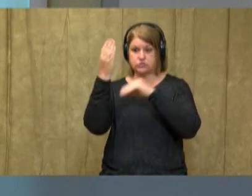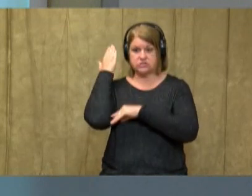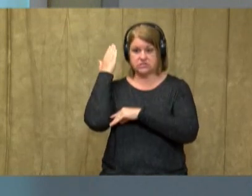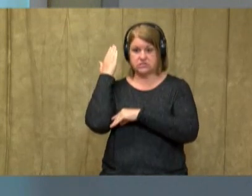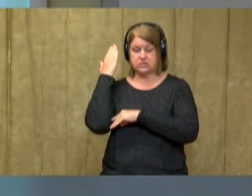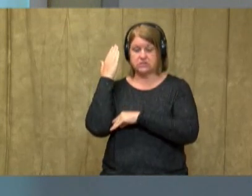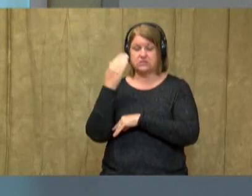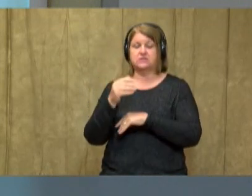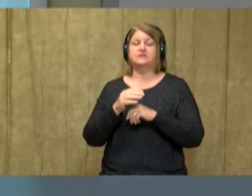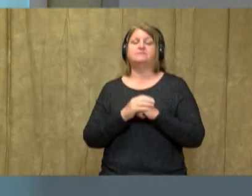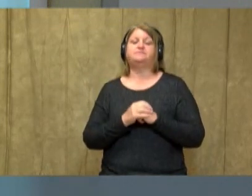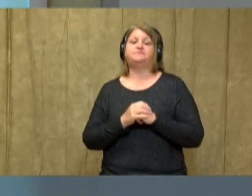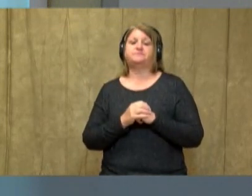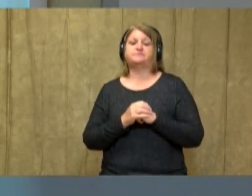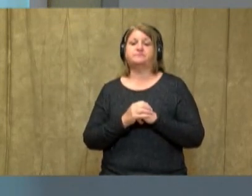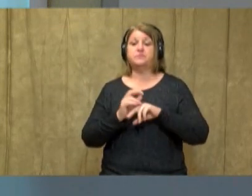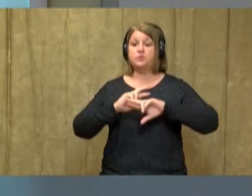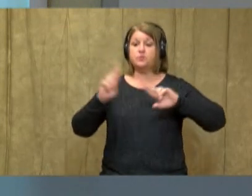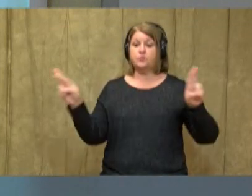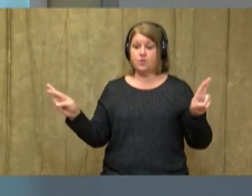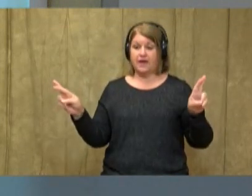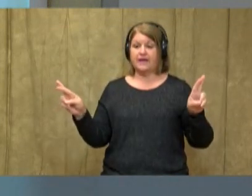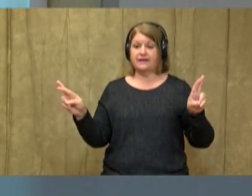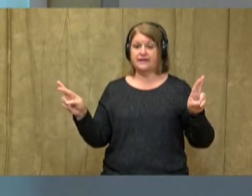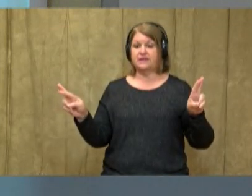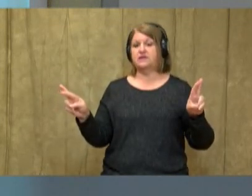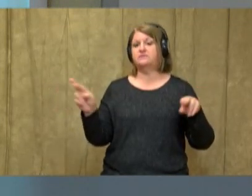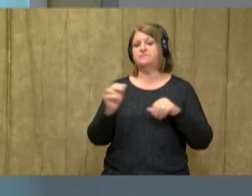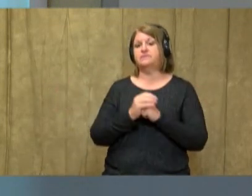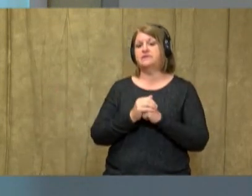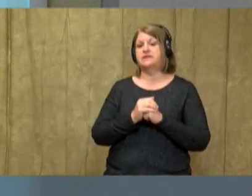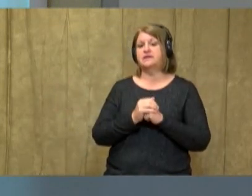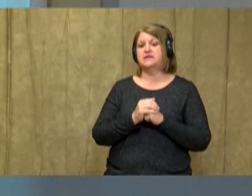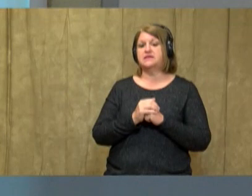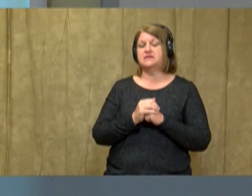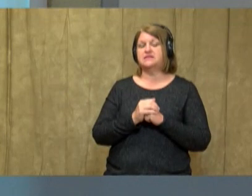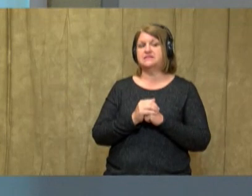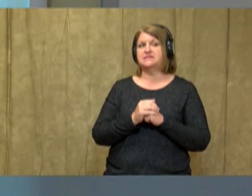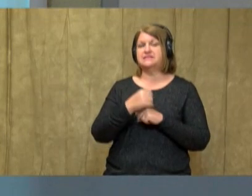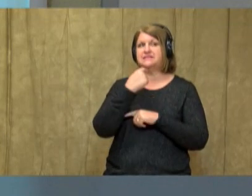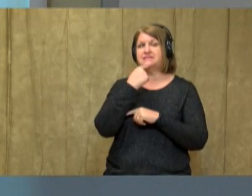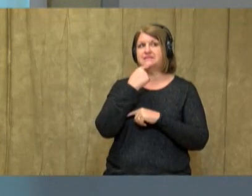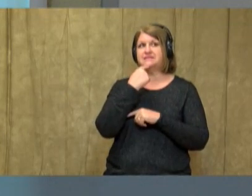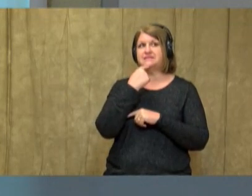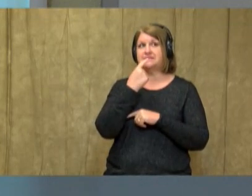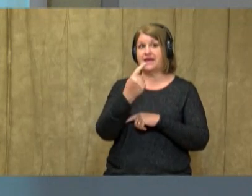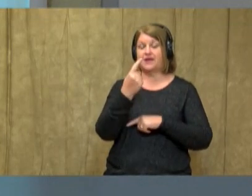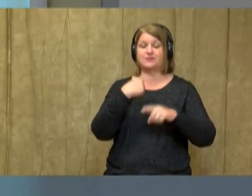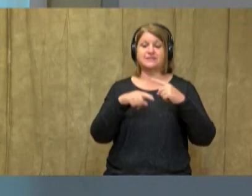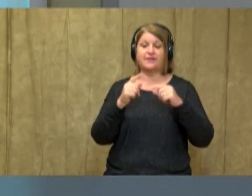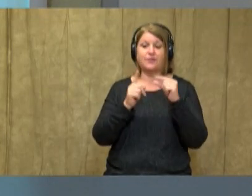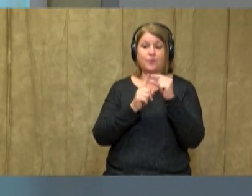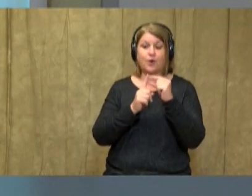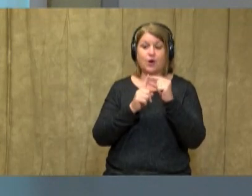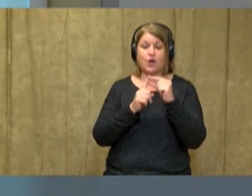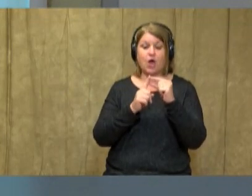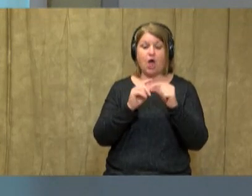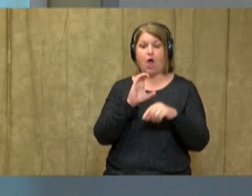that ah sound. You ready? Let's do a first one together. Say the word claw.